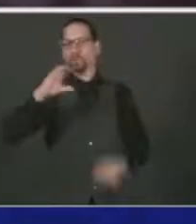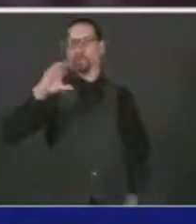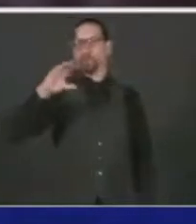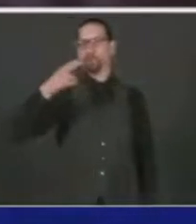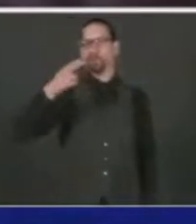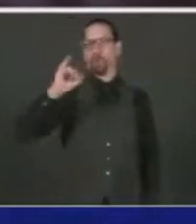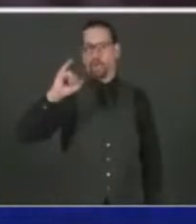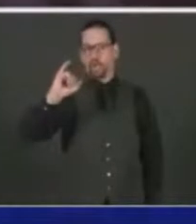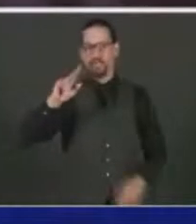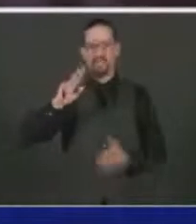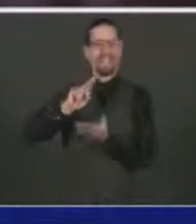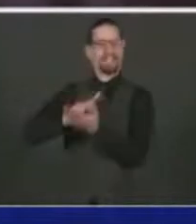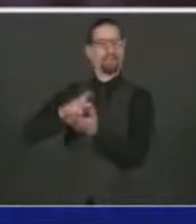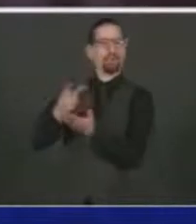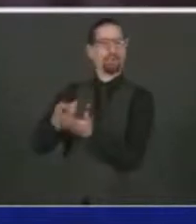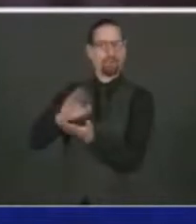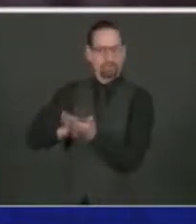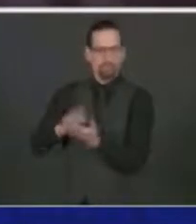supermarkets. They